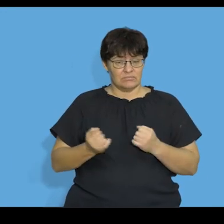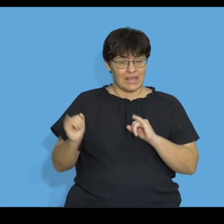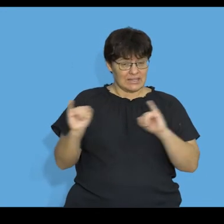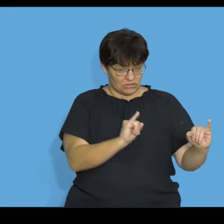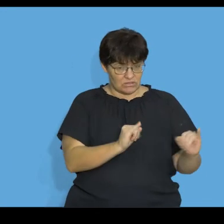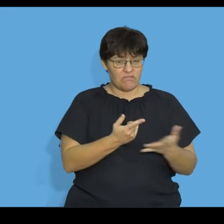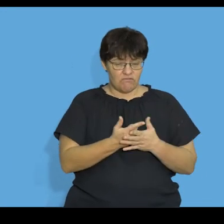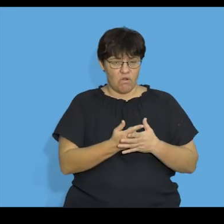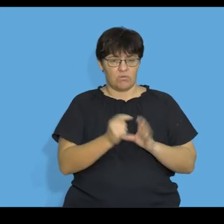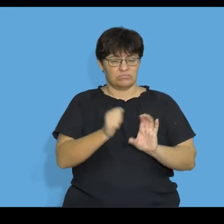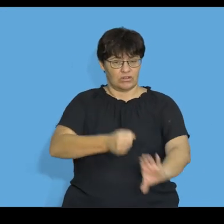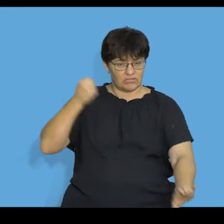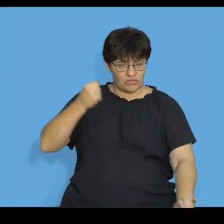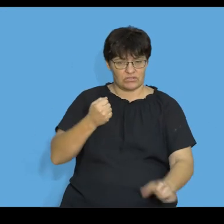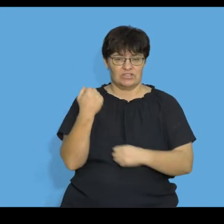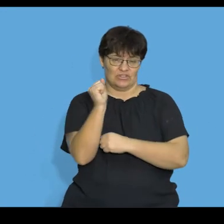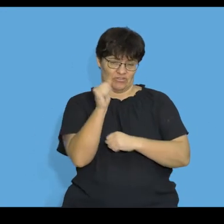generators.